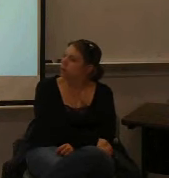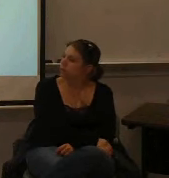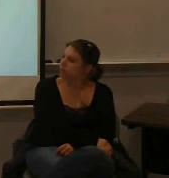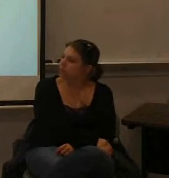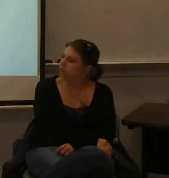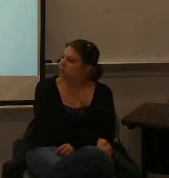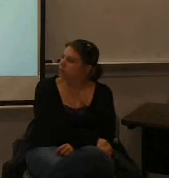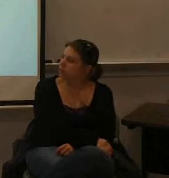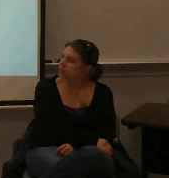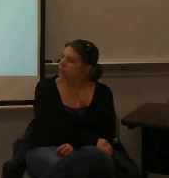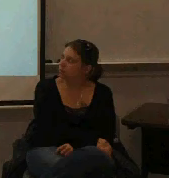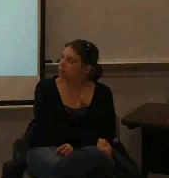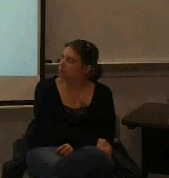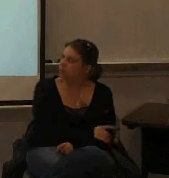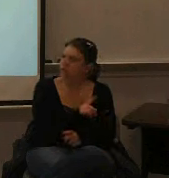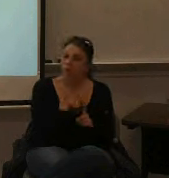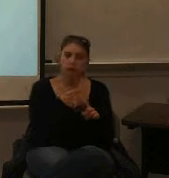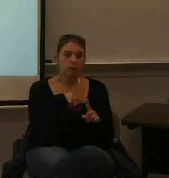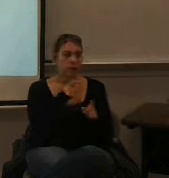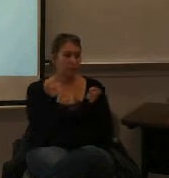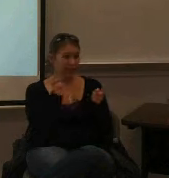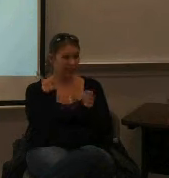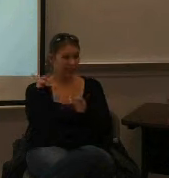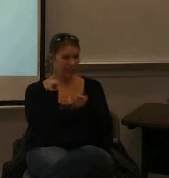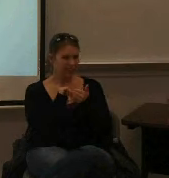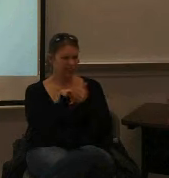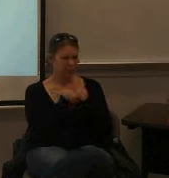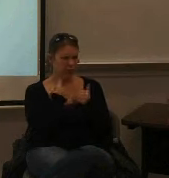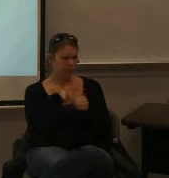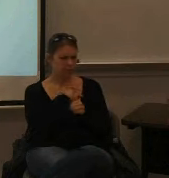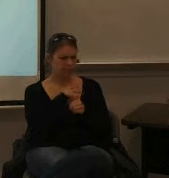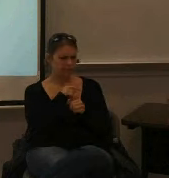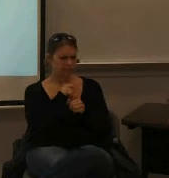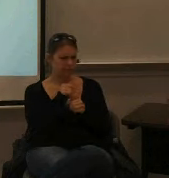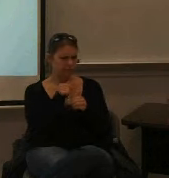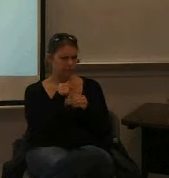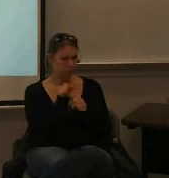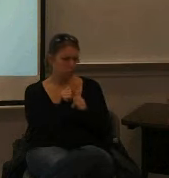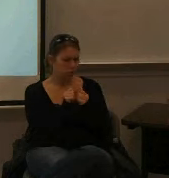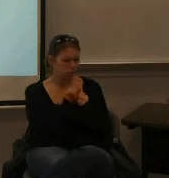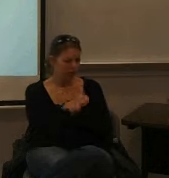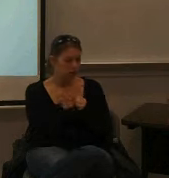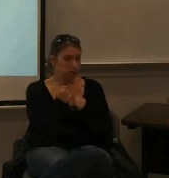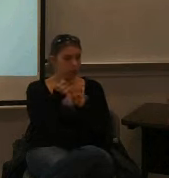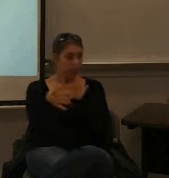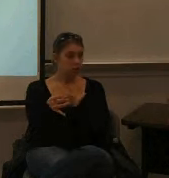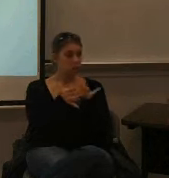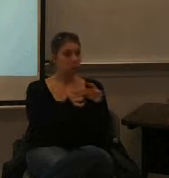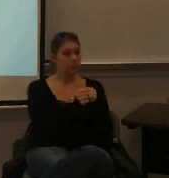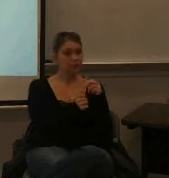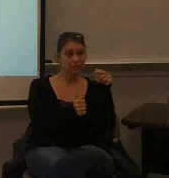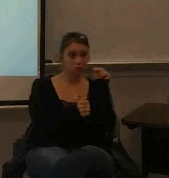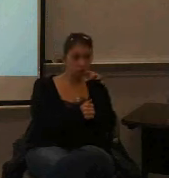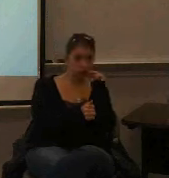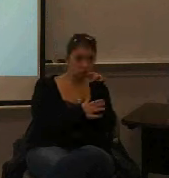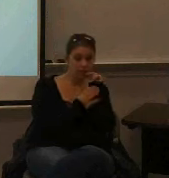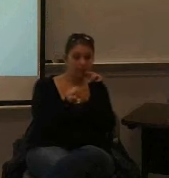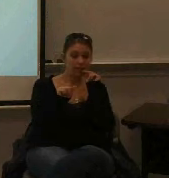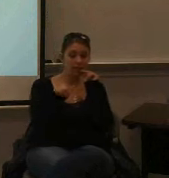So when we manage this, how do we deal with it? We need to understand the correlations between nutrients and algal